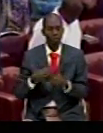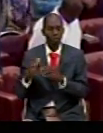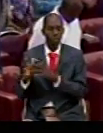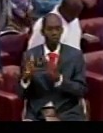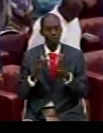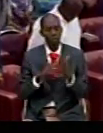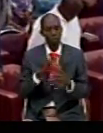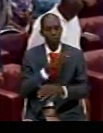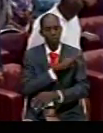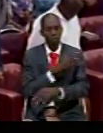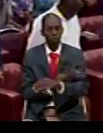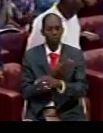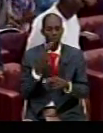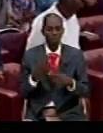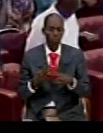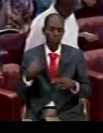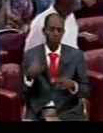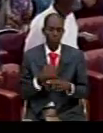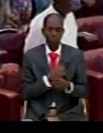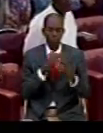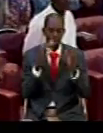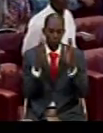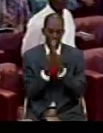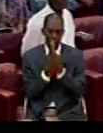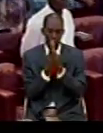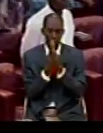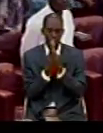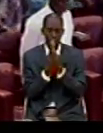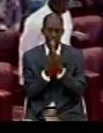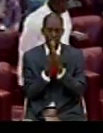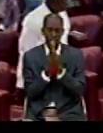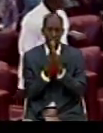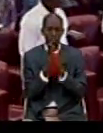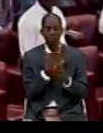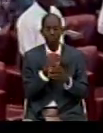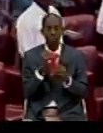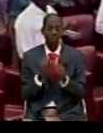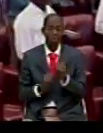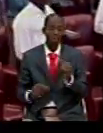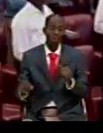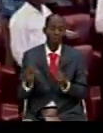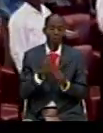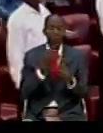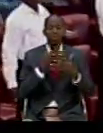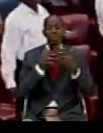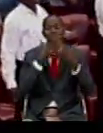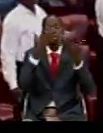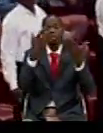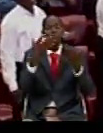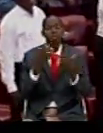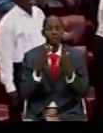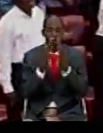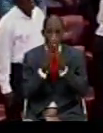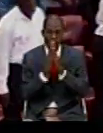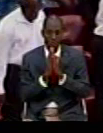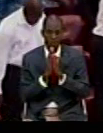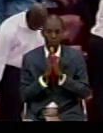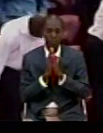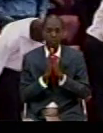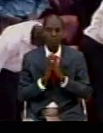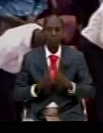Jesus' mighty name we pray. And everybody shout.